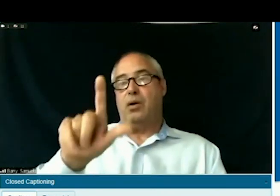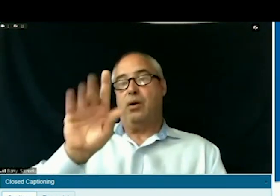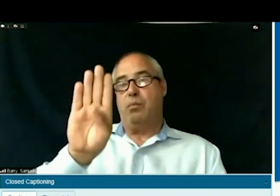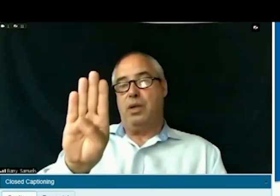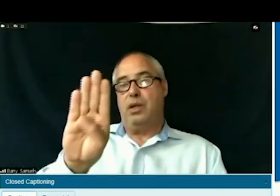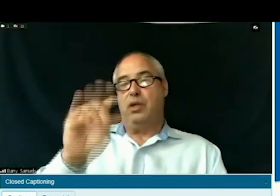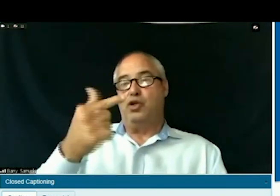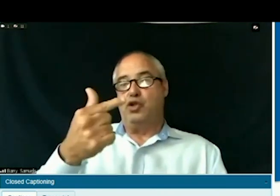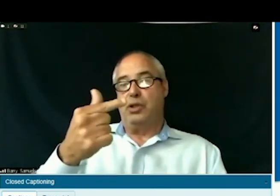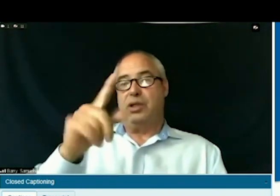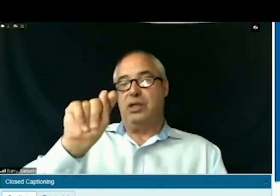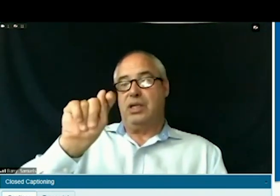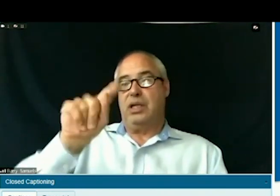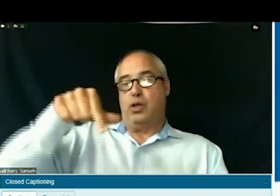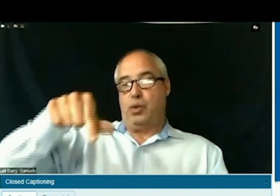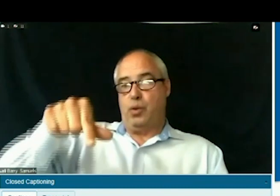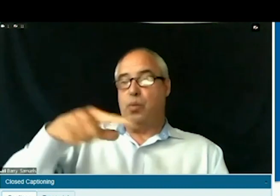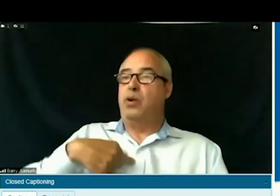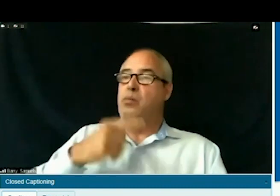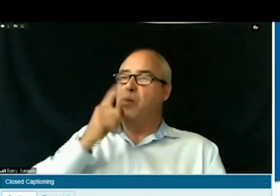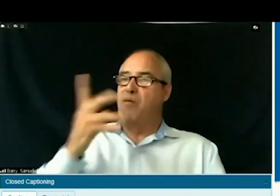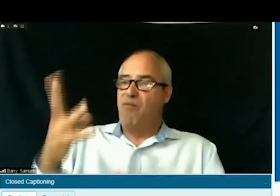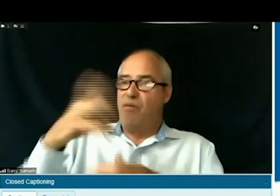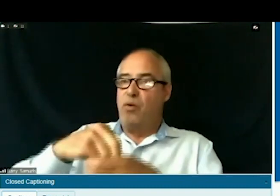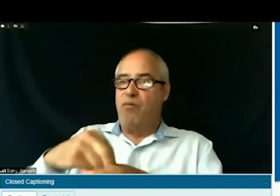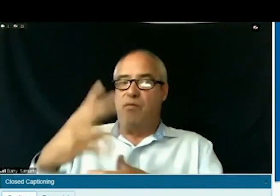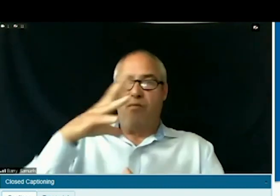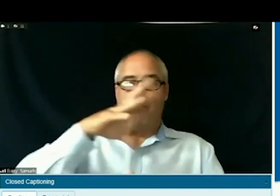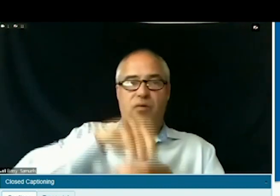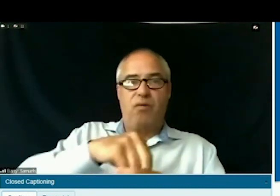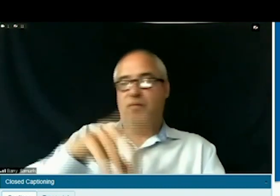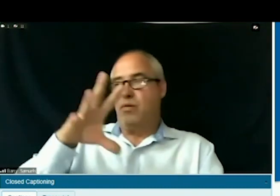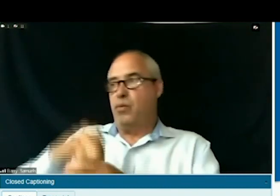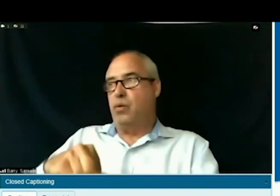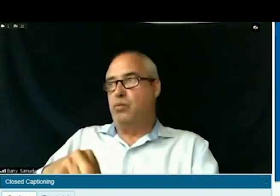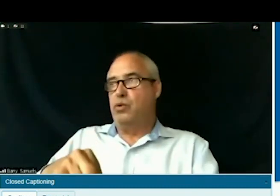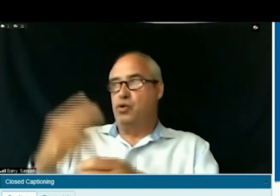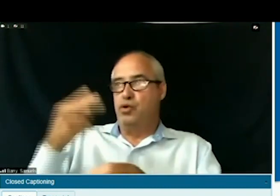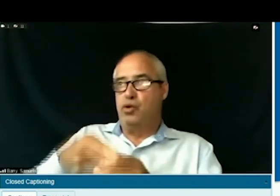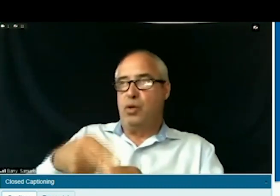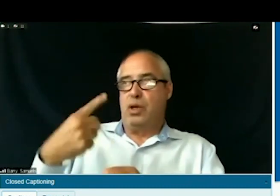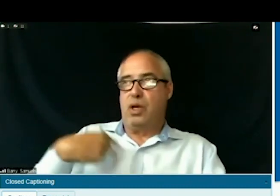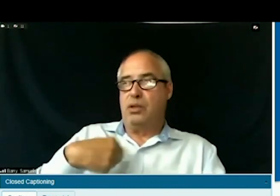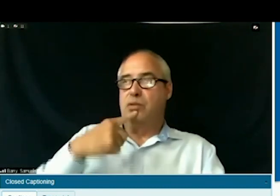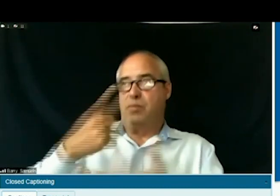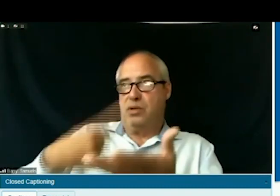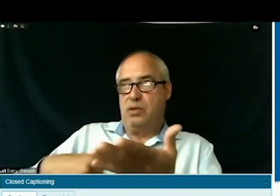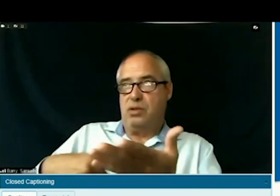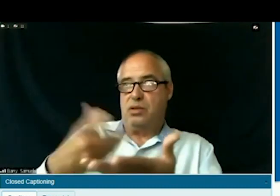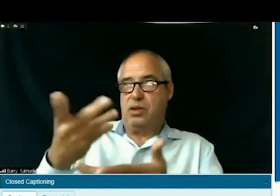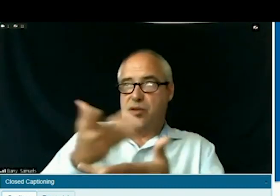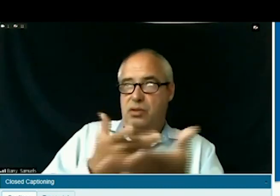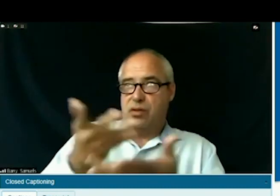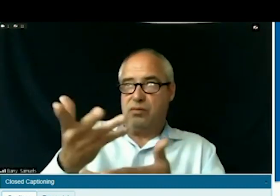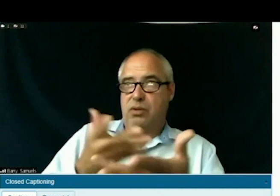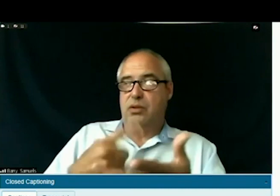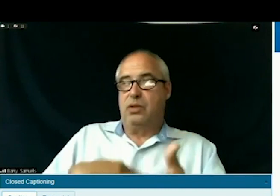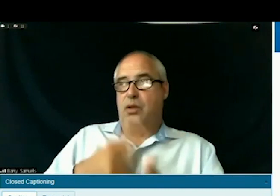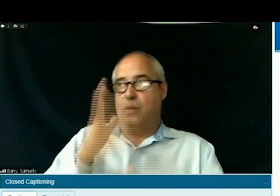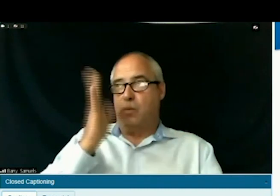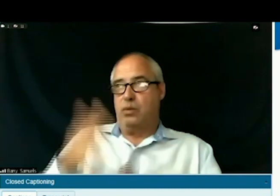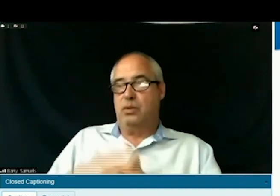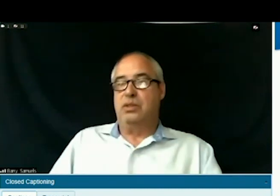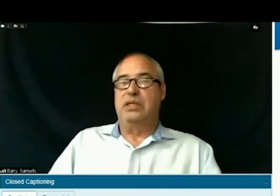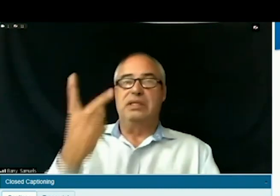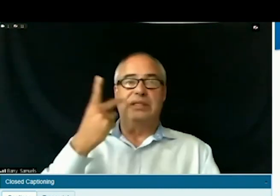and very inclusive at who's joining us within the conversations. And I'm going to see if I